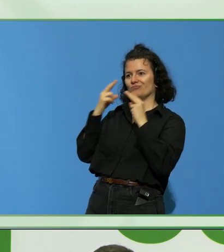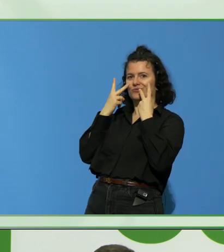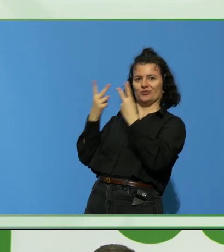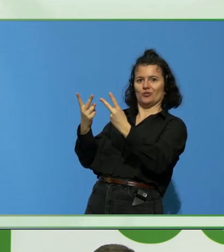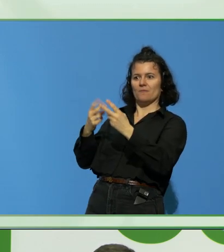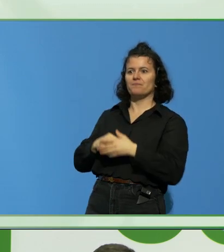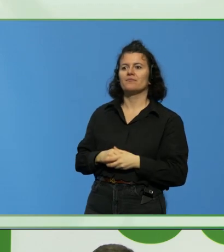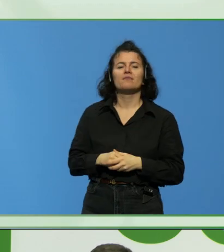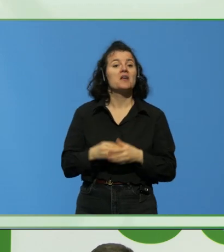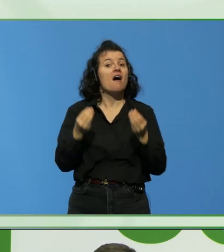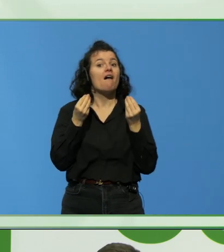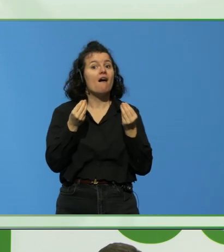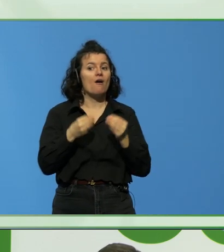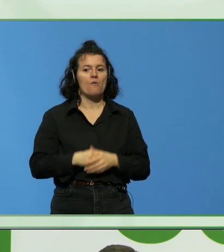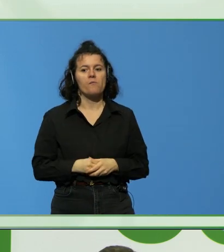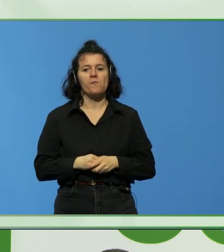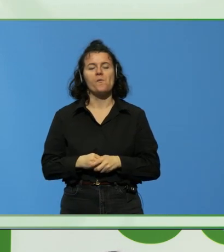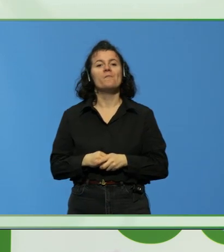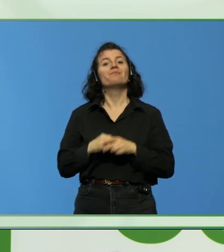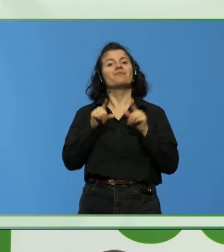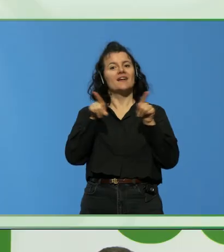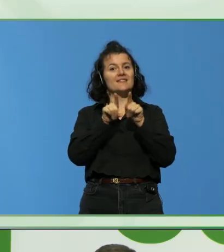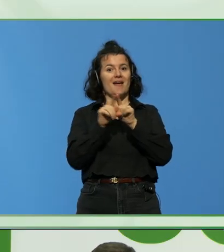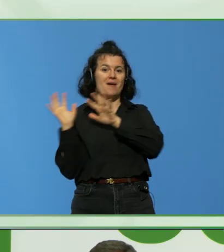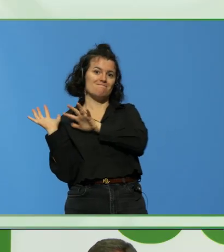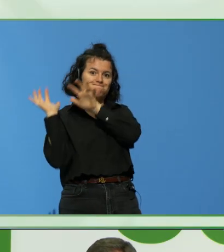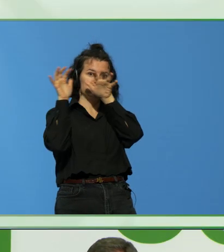doing? Our most important project